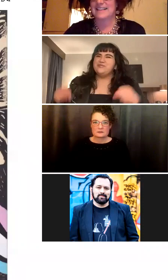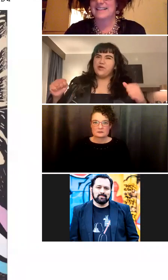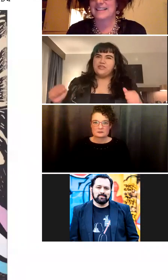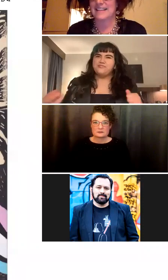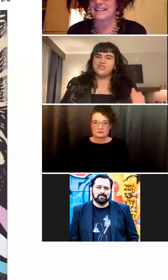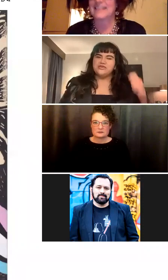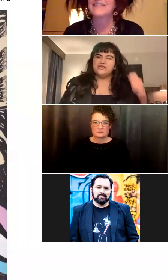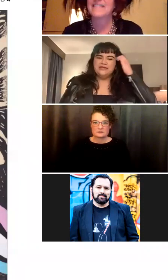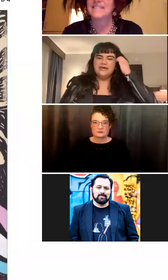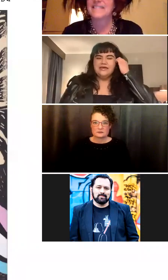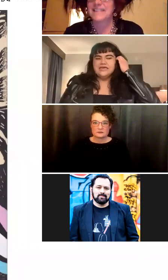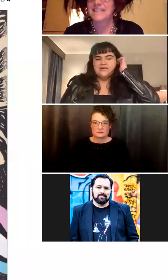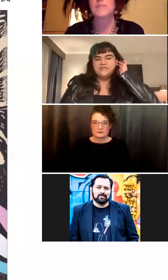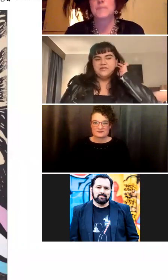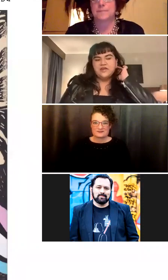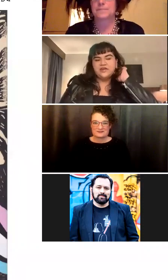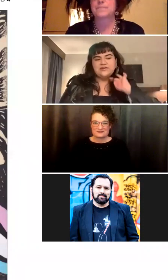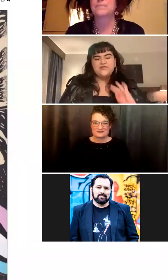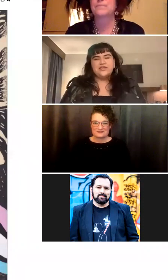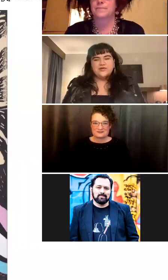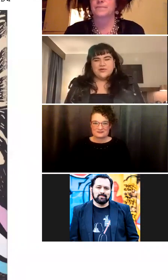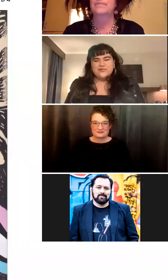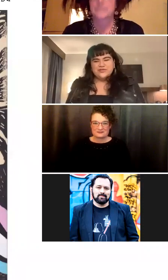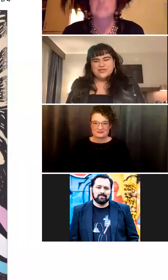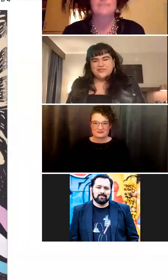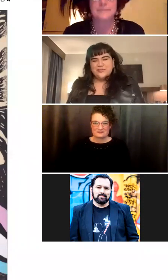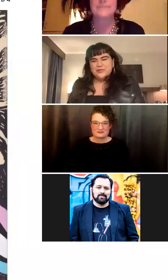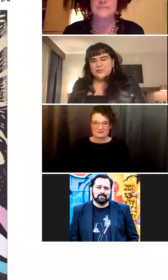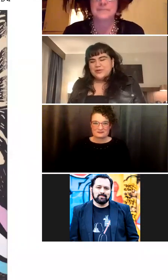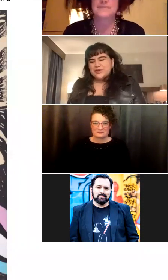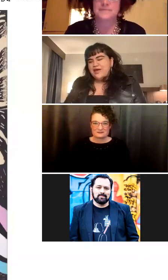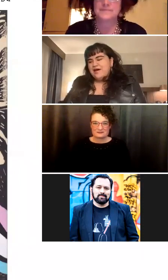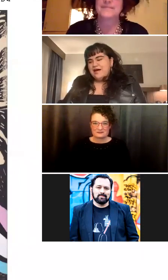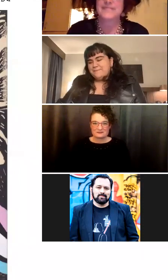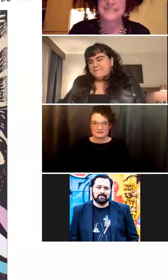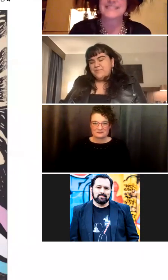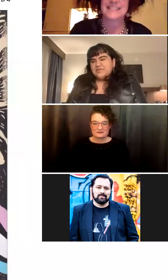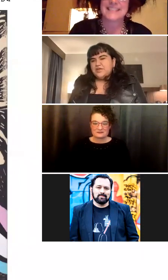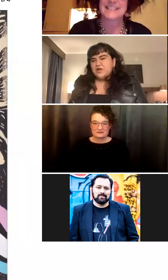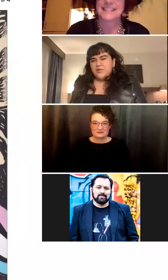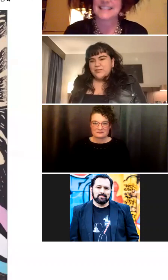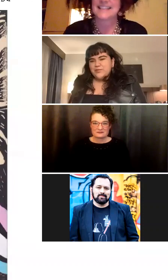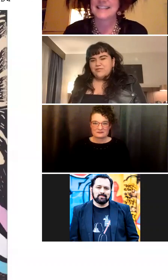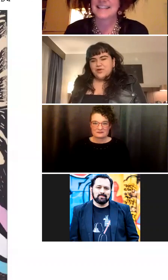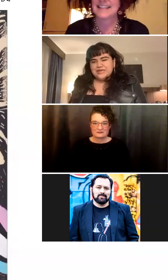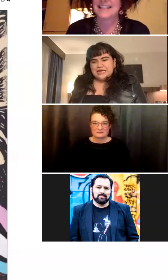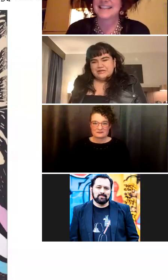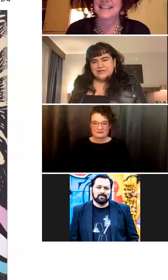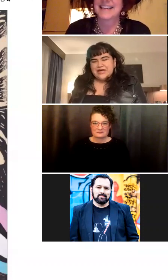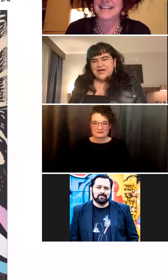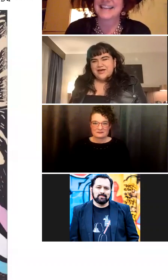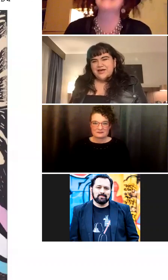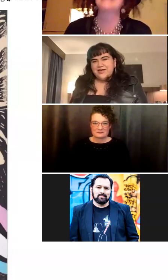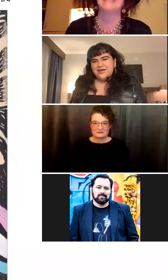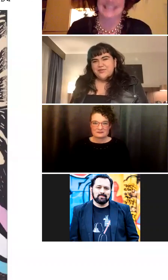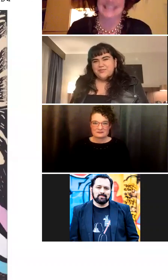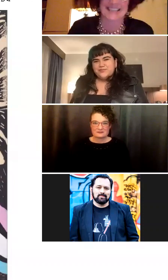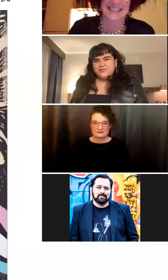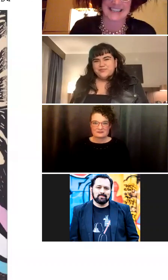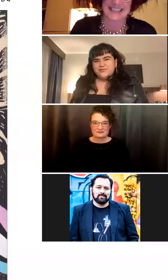to work with the press machine. It's definitely very different to work with a spoon, but you know, it worked out.